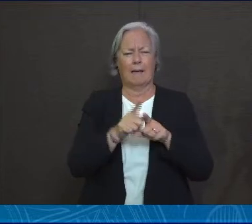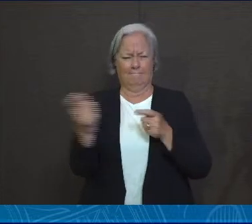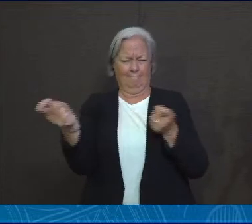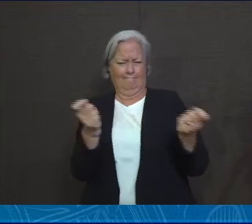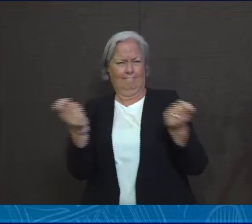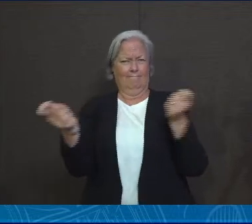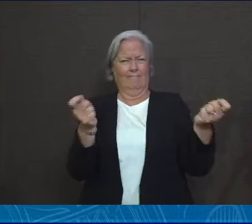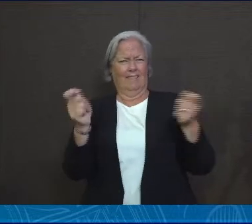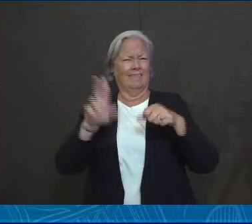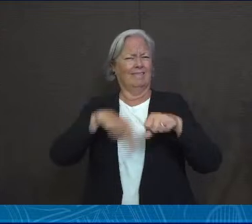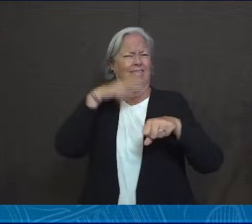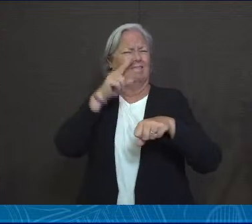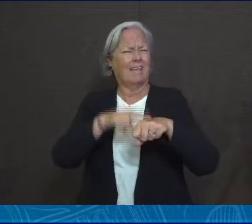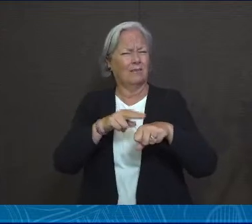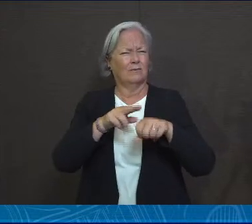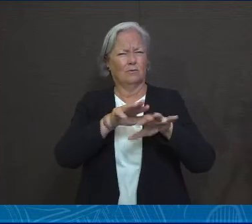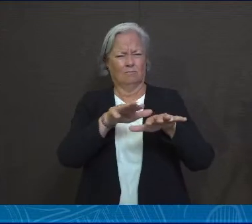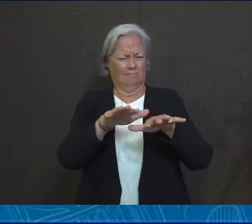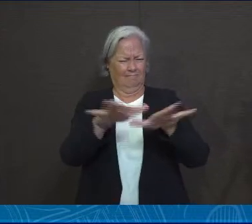Apologies.